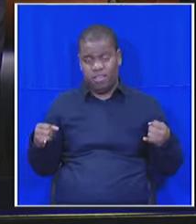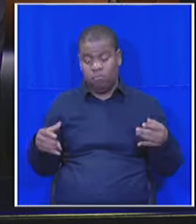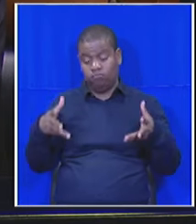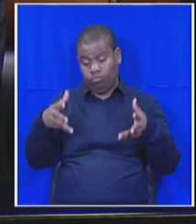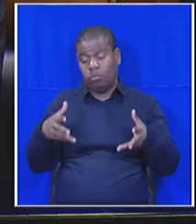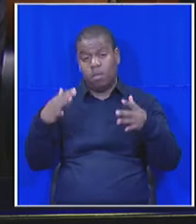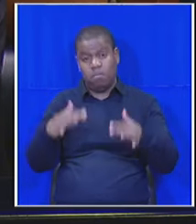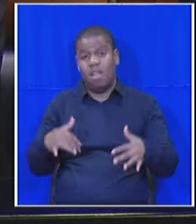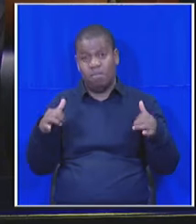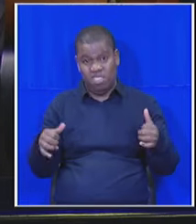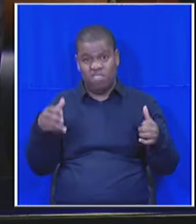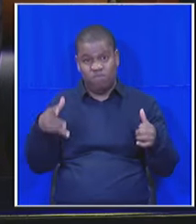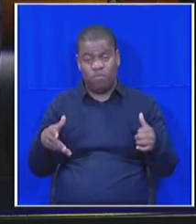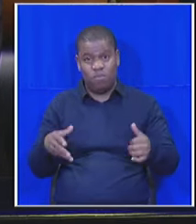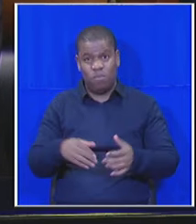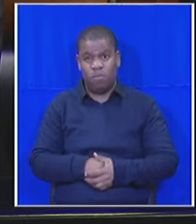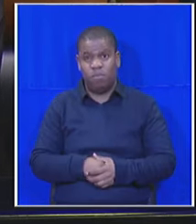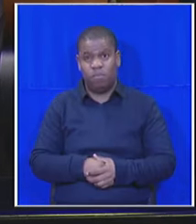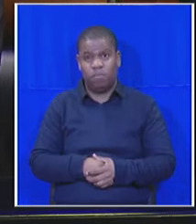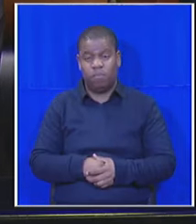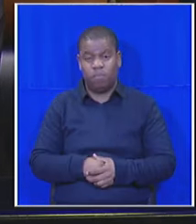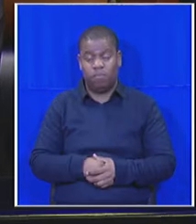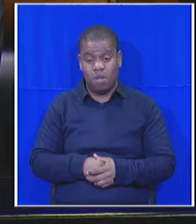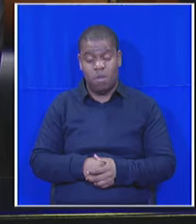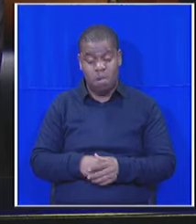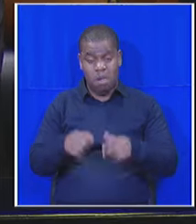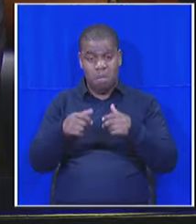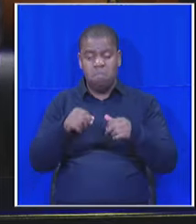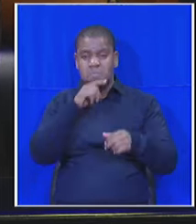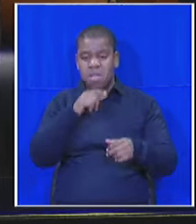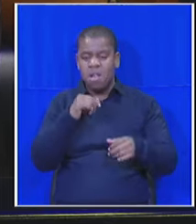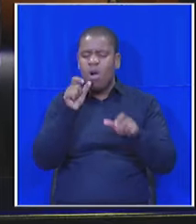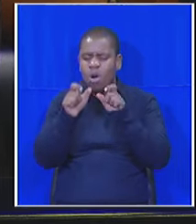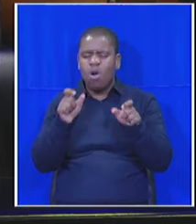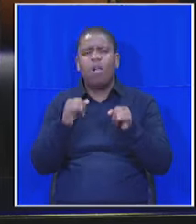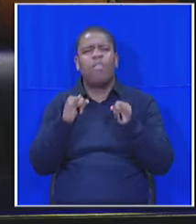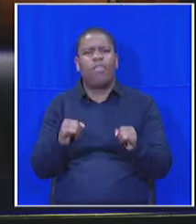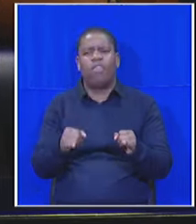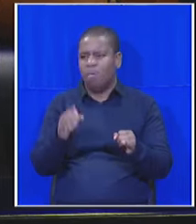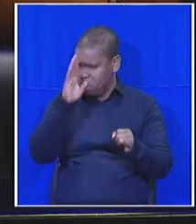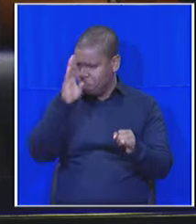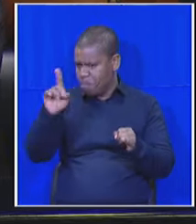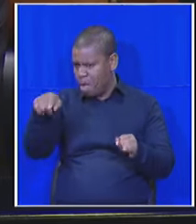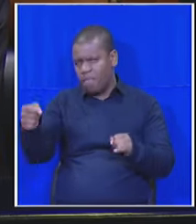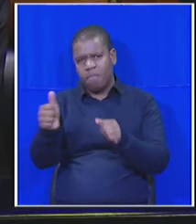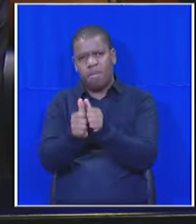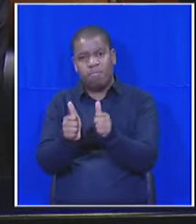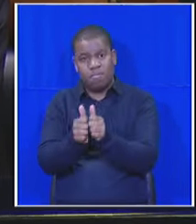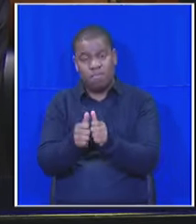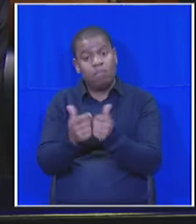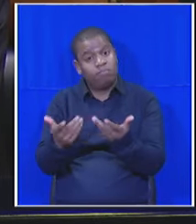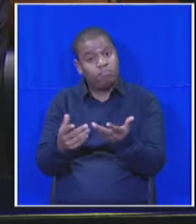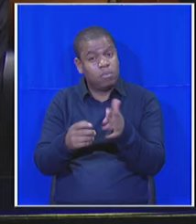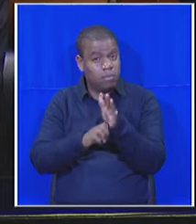Parliament that should not be used in Parliament by referring to honourable members. Yesterday